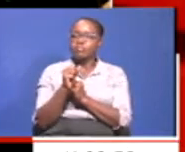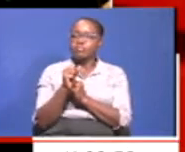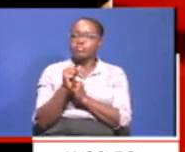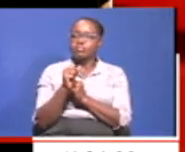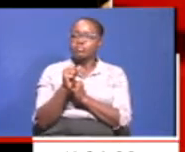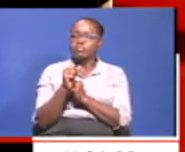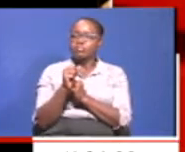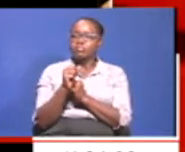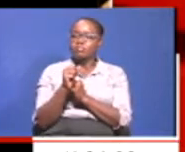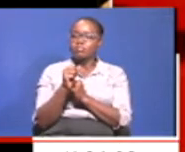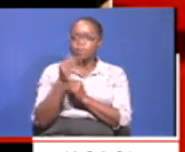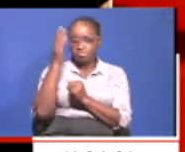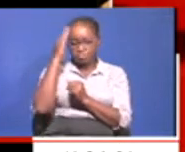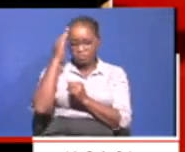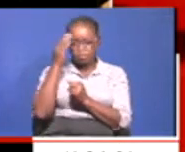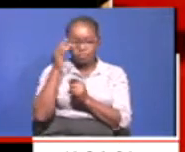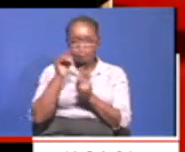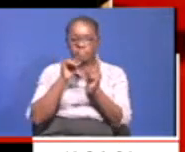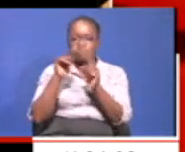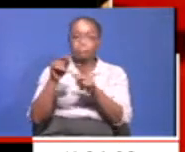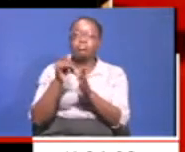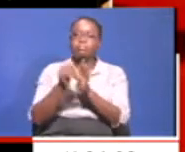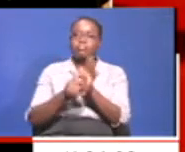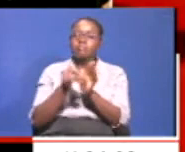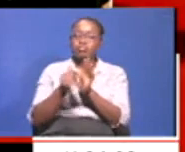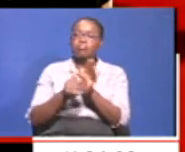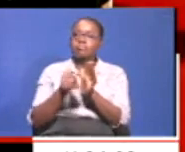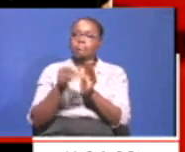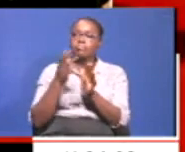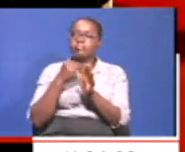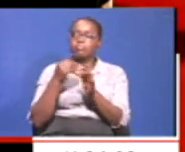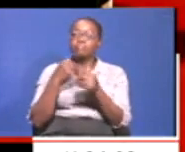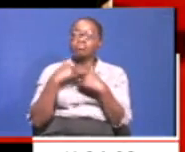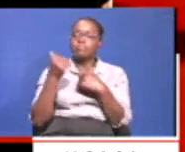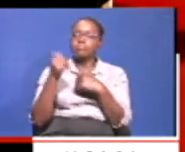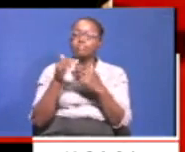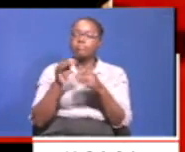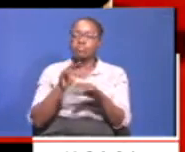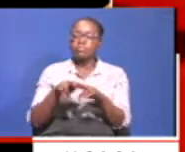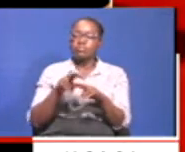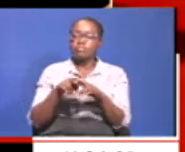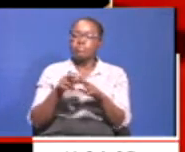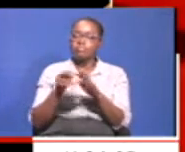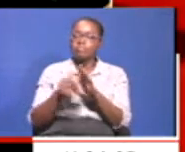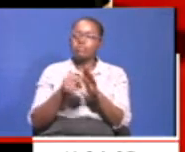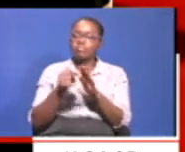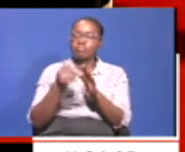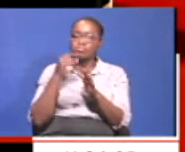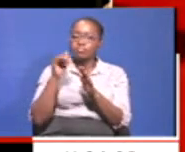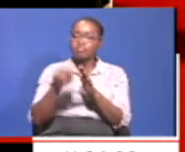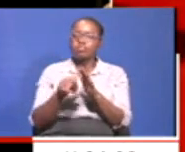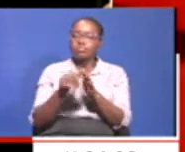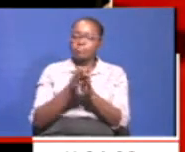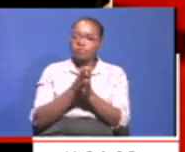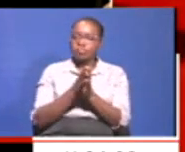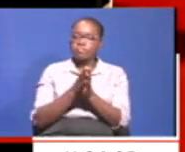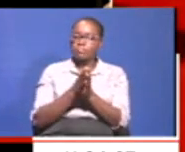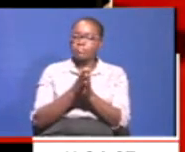down in Naivasha and occupying any space available so that they could watch you in